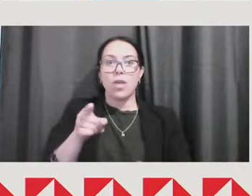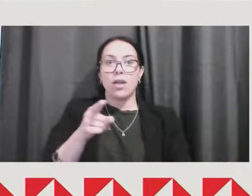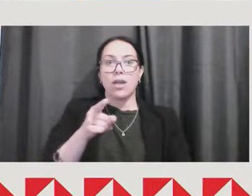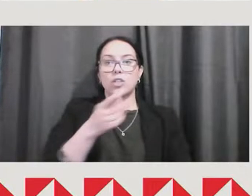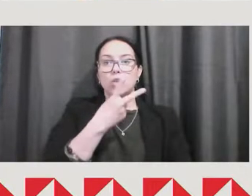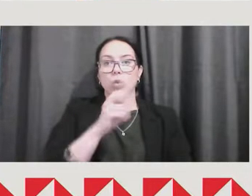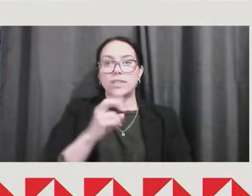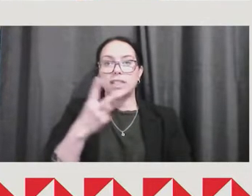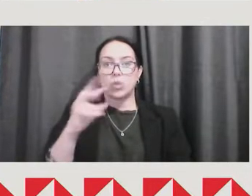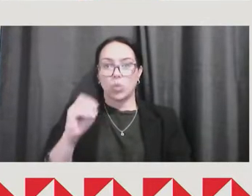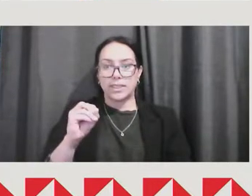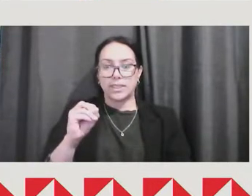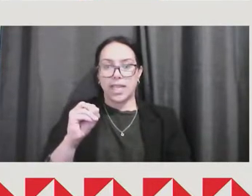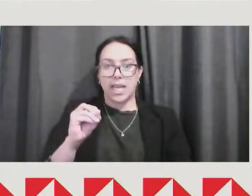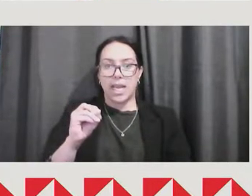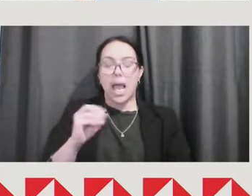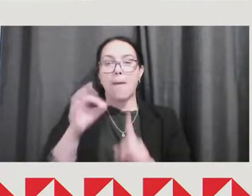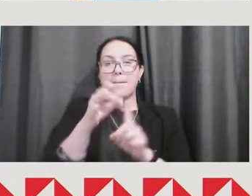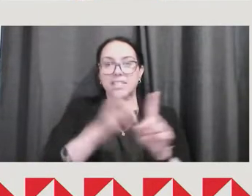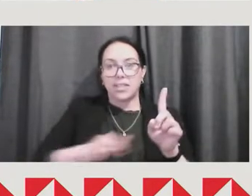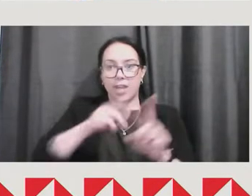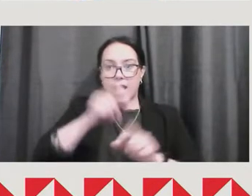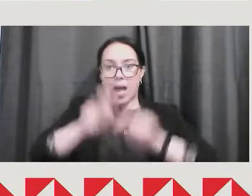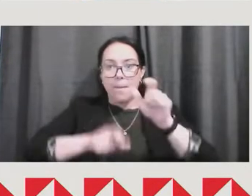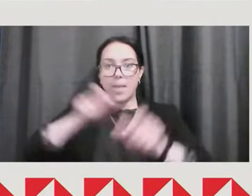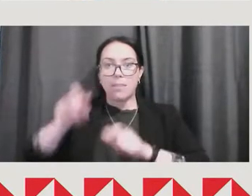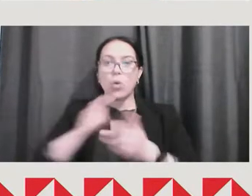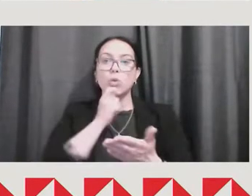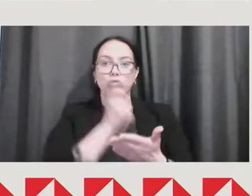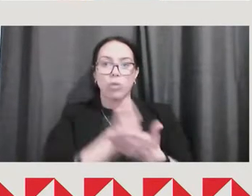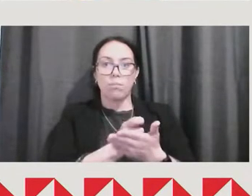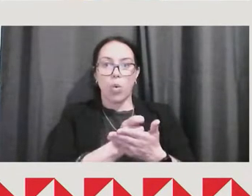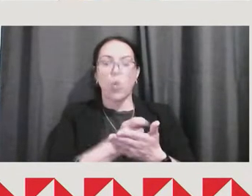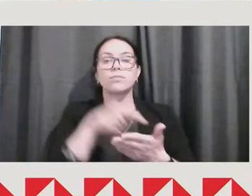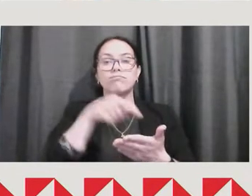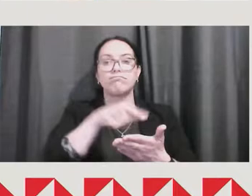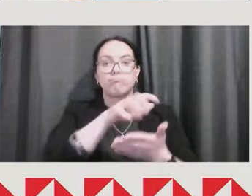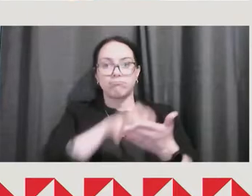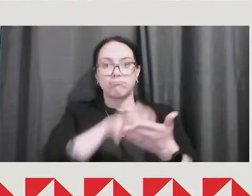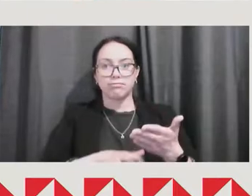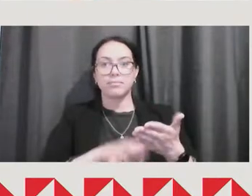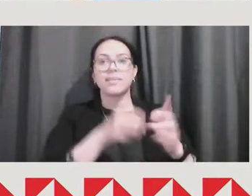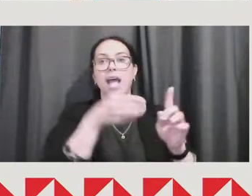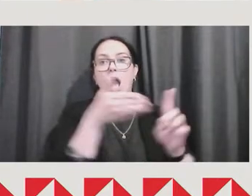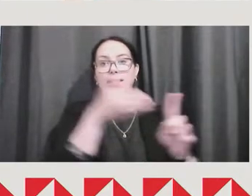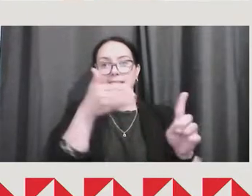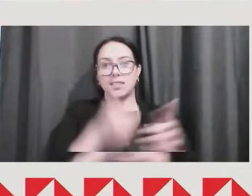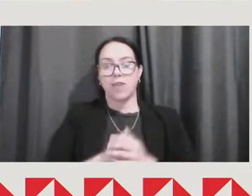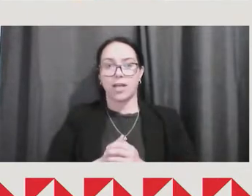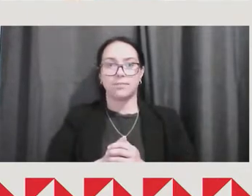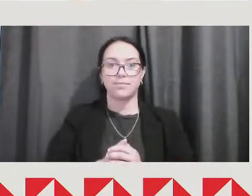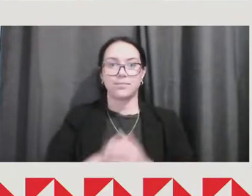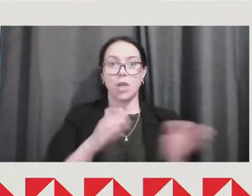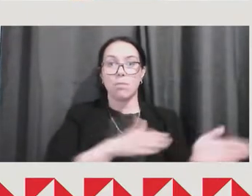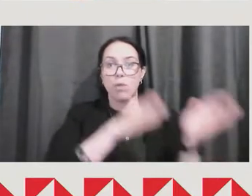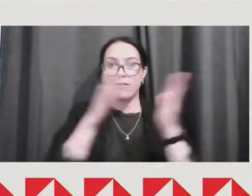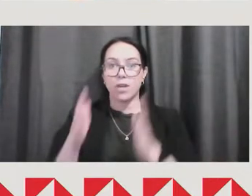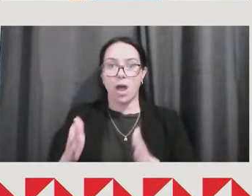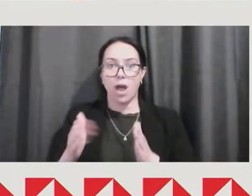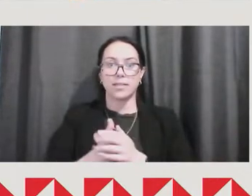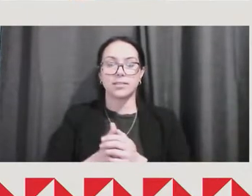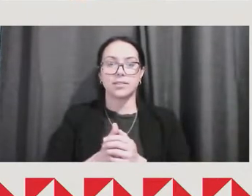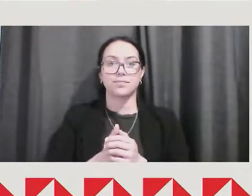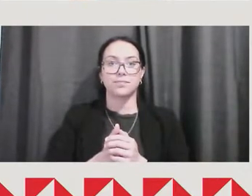aotearoa Report button moving on we've got Pacific creative entrepreneurs the Pacific art